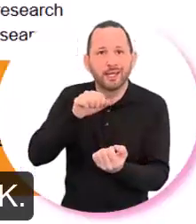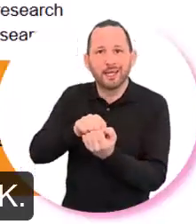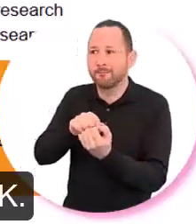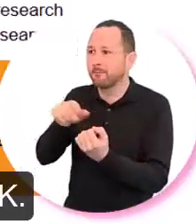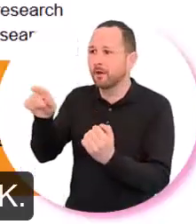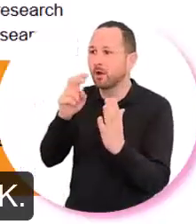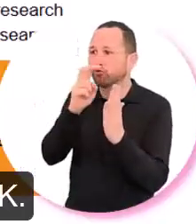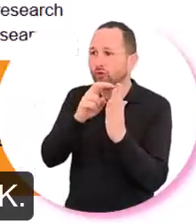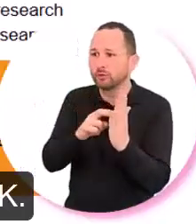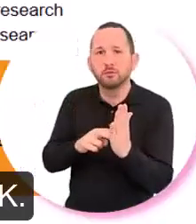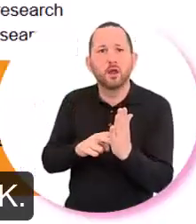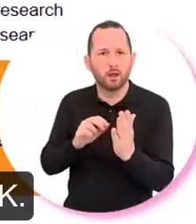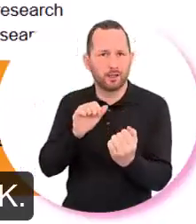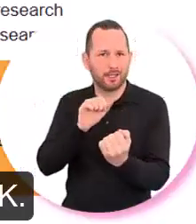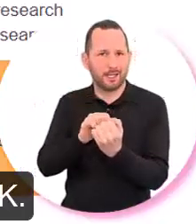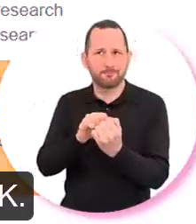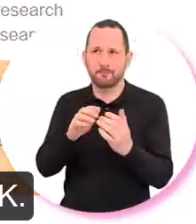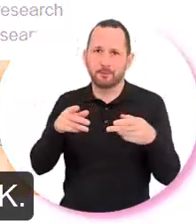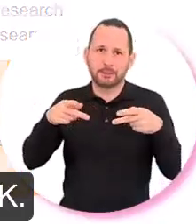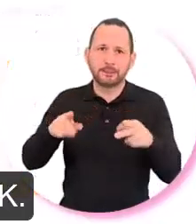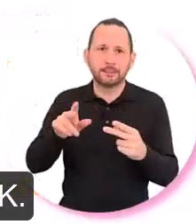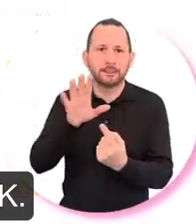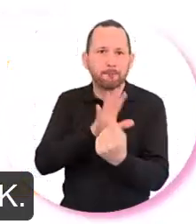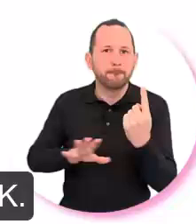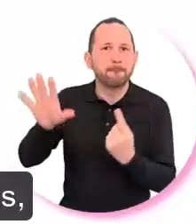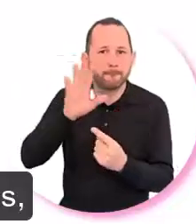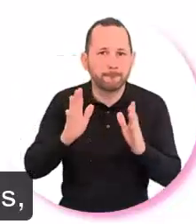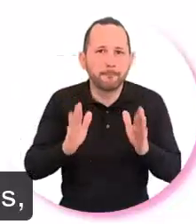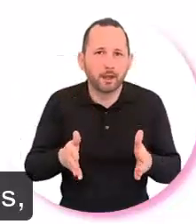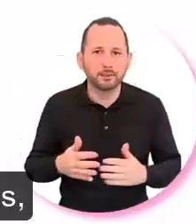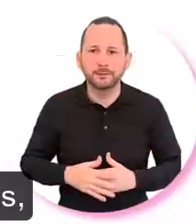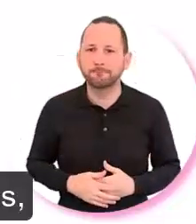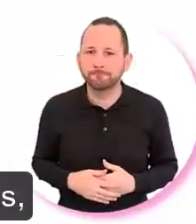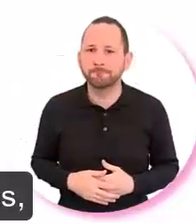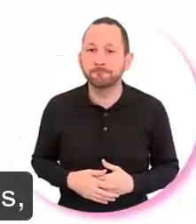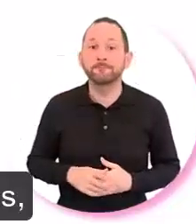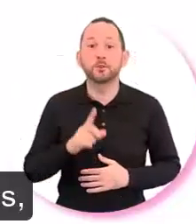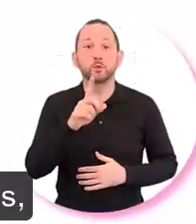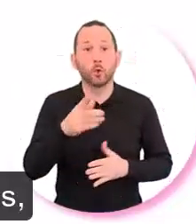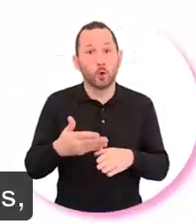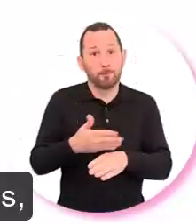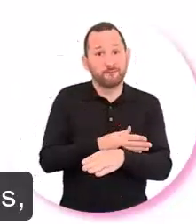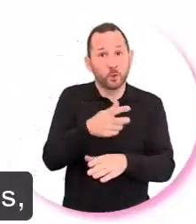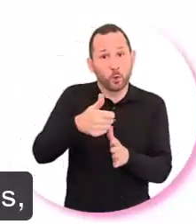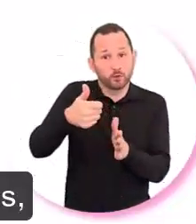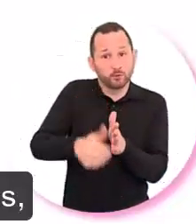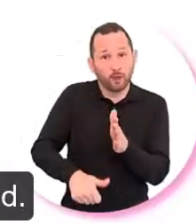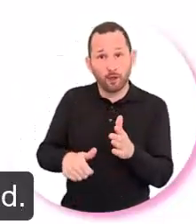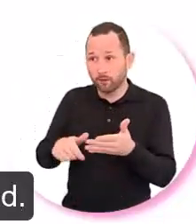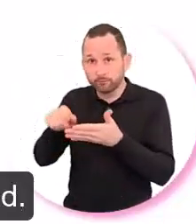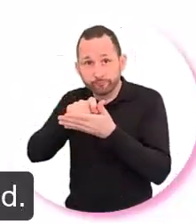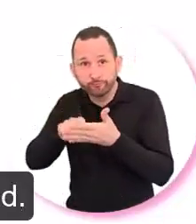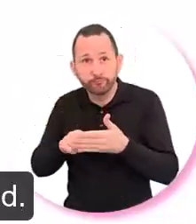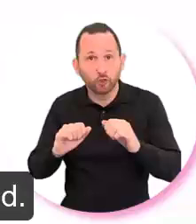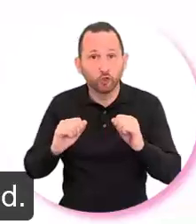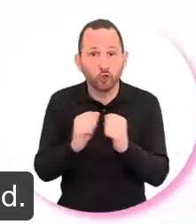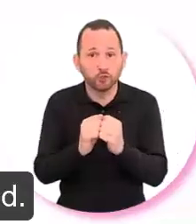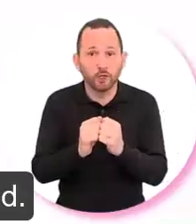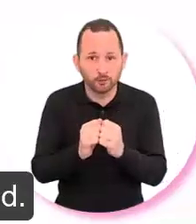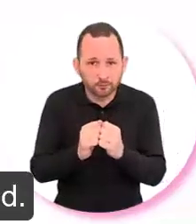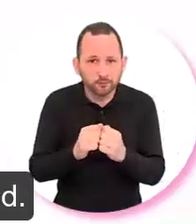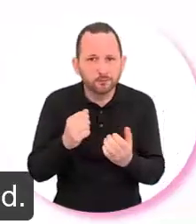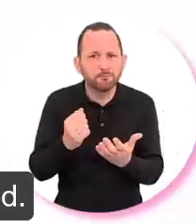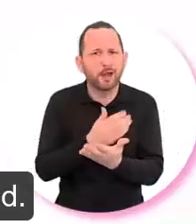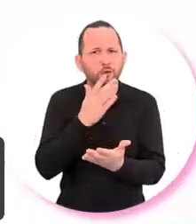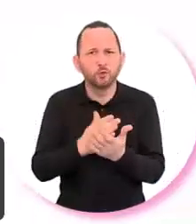holds records of all fertility treatments in the UK. Now, before you begin completing your consent forms, let's make sure